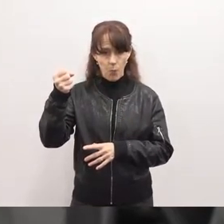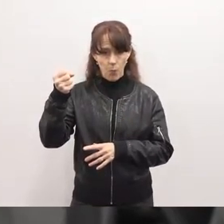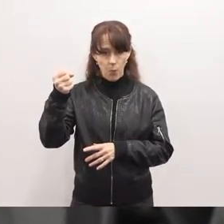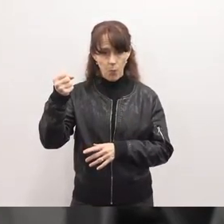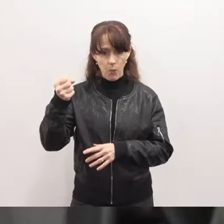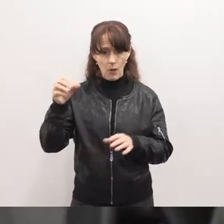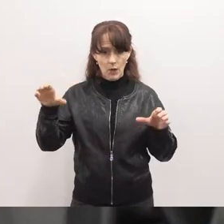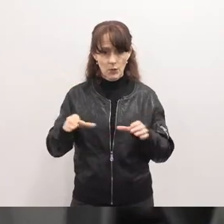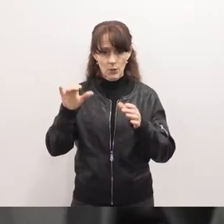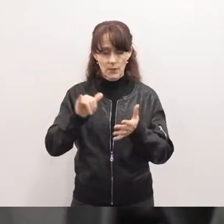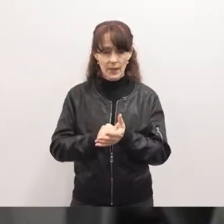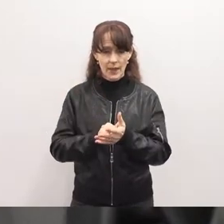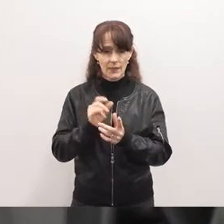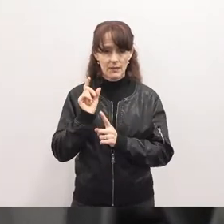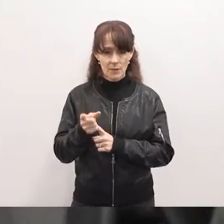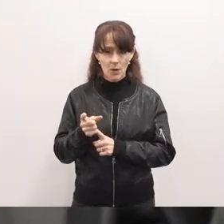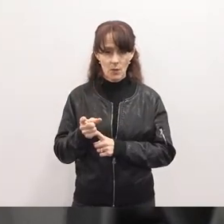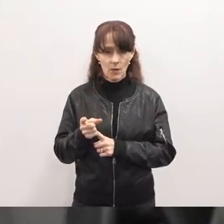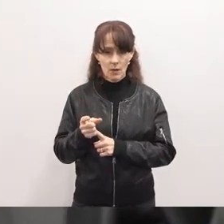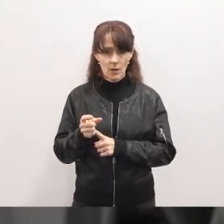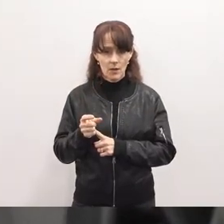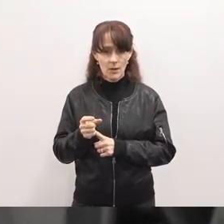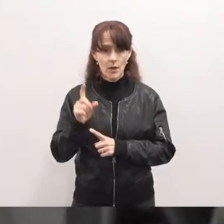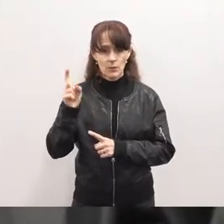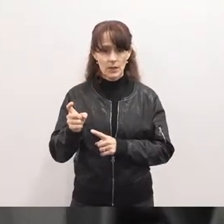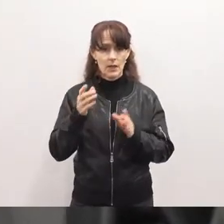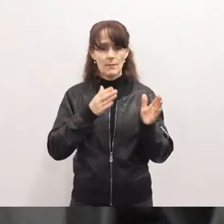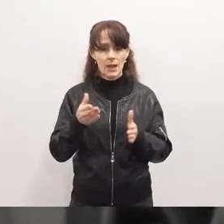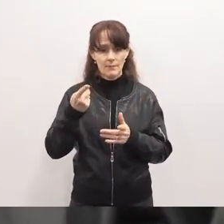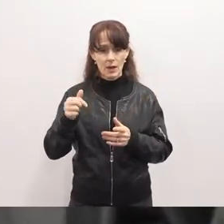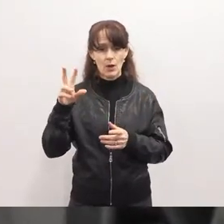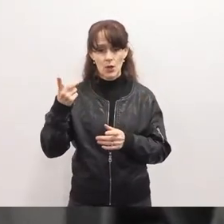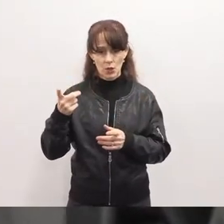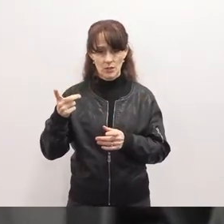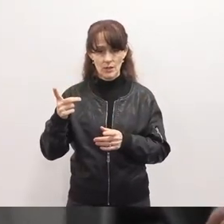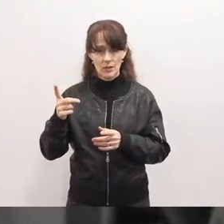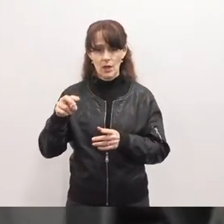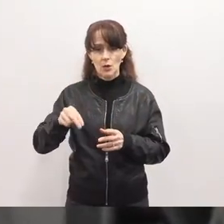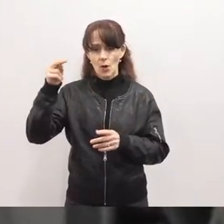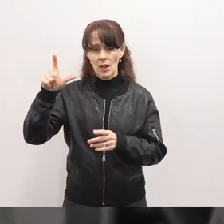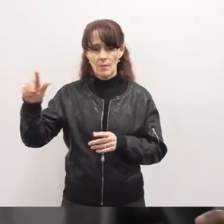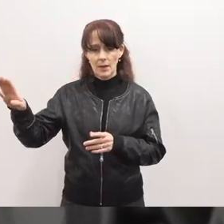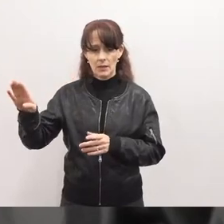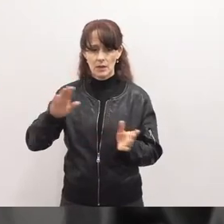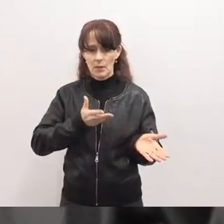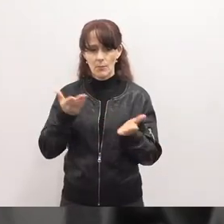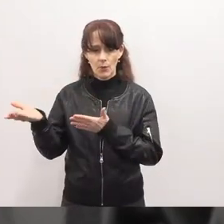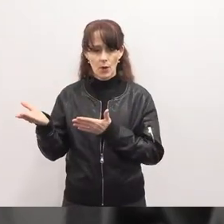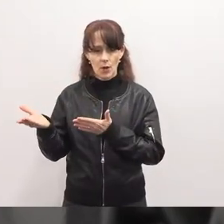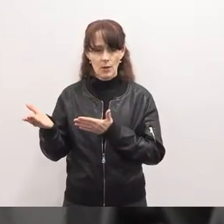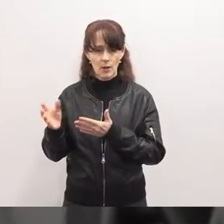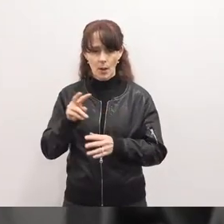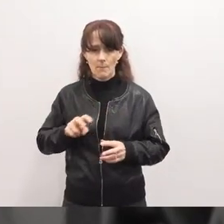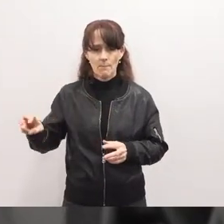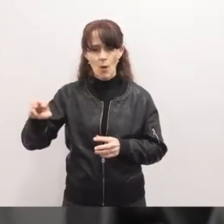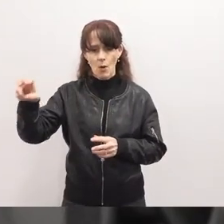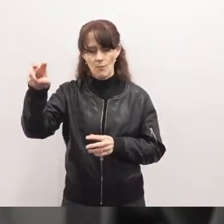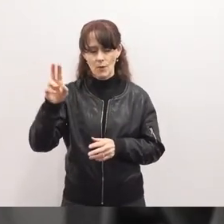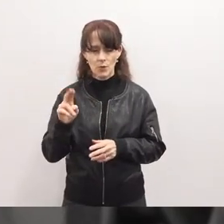abstain from doing that at this moment, but we do need Planned Parenthood in North Long Beach. Bring it, but bring that little mobile